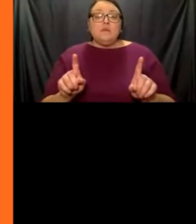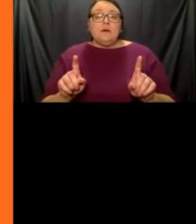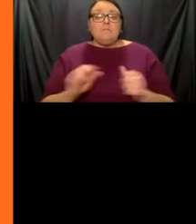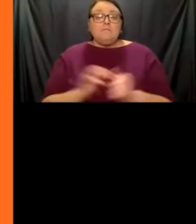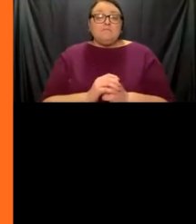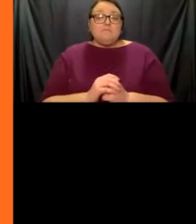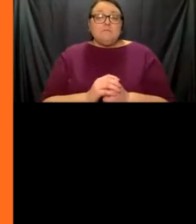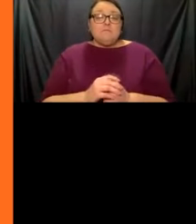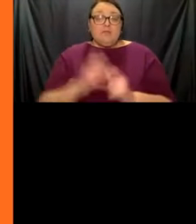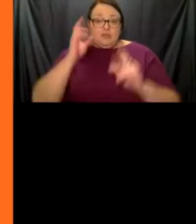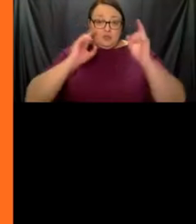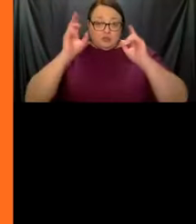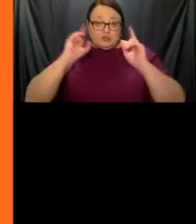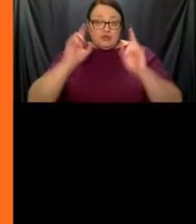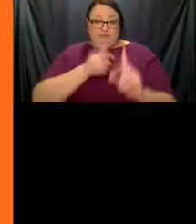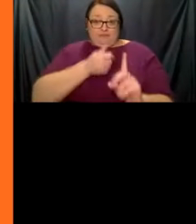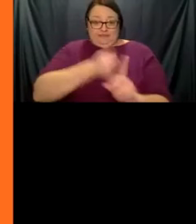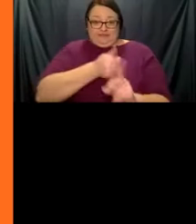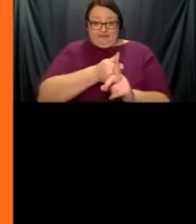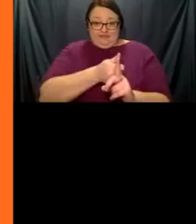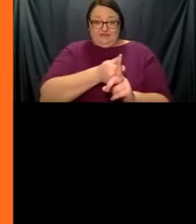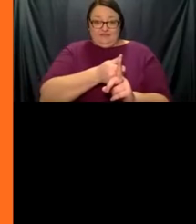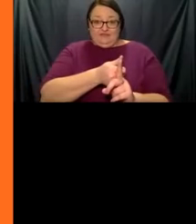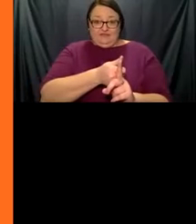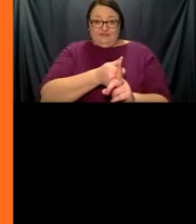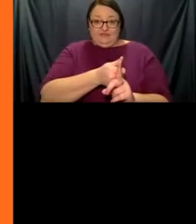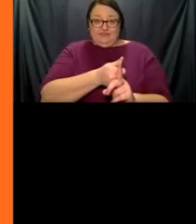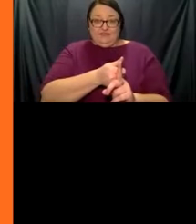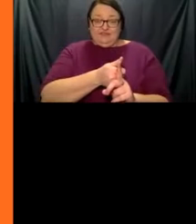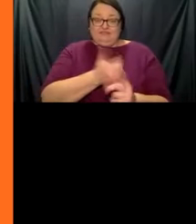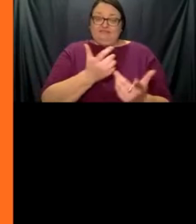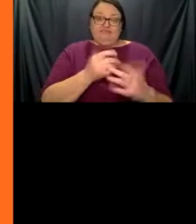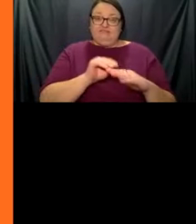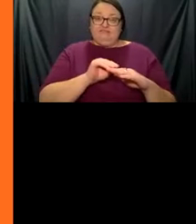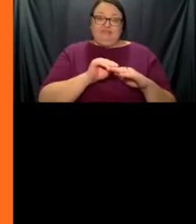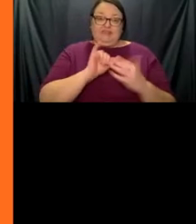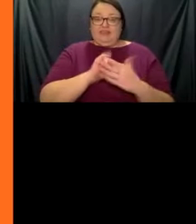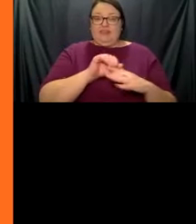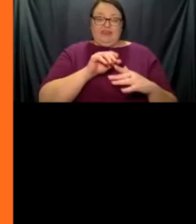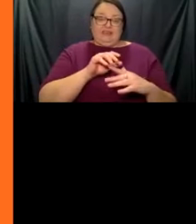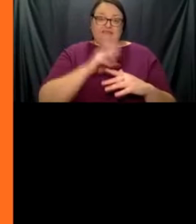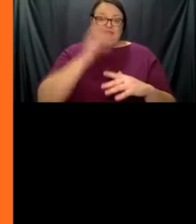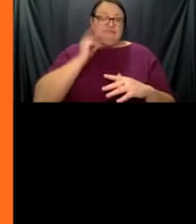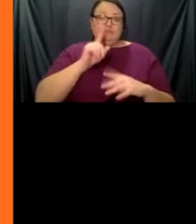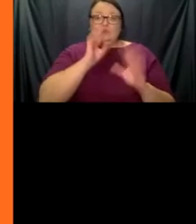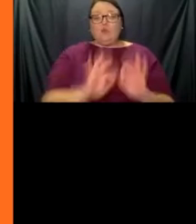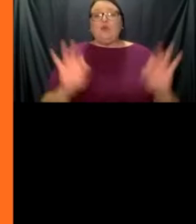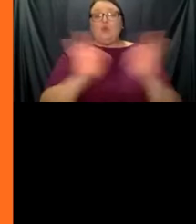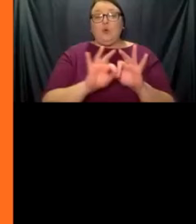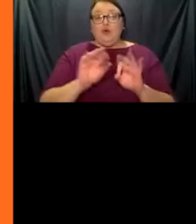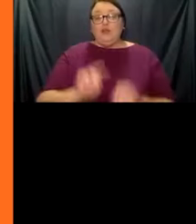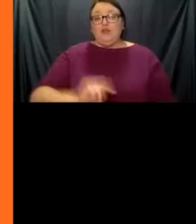the barbershop in and of itself, just I thought it was very important that El negocio,